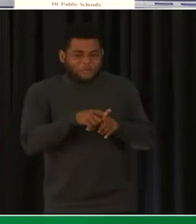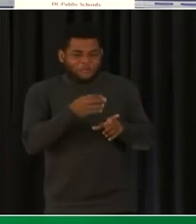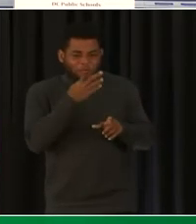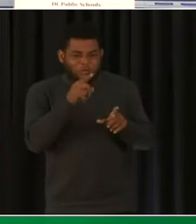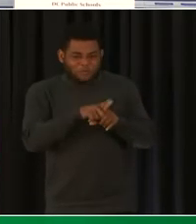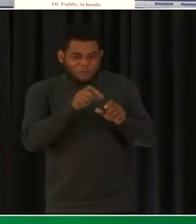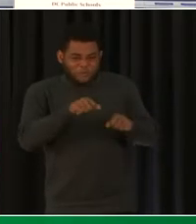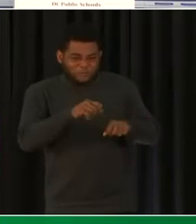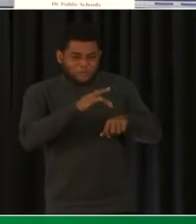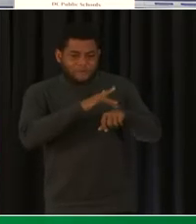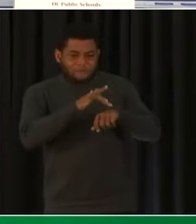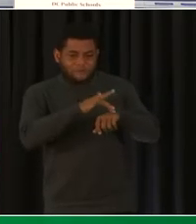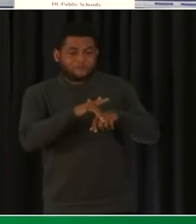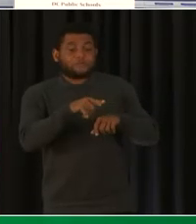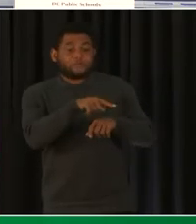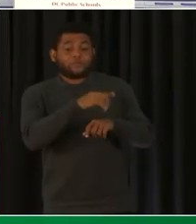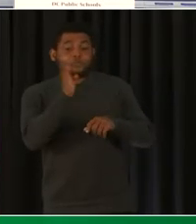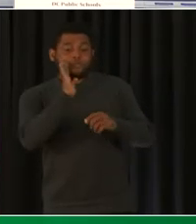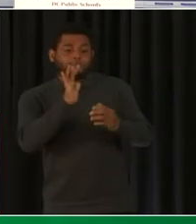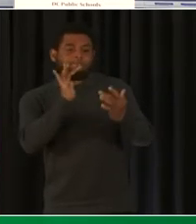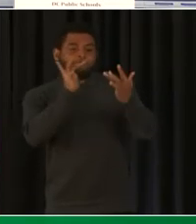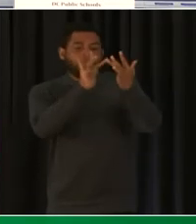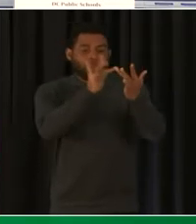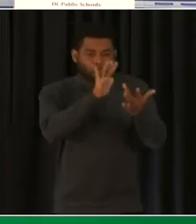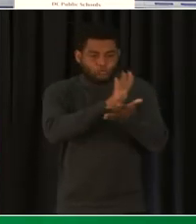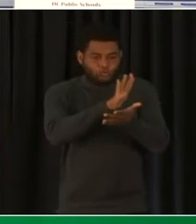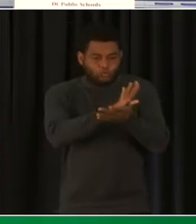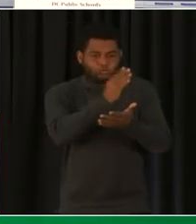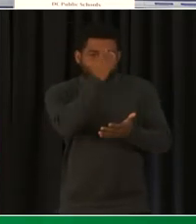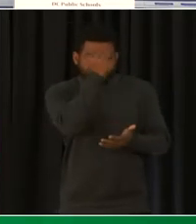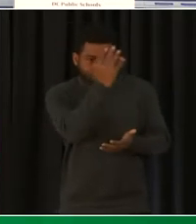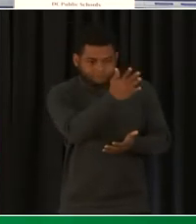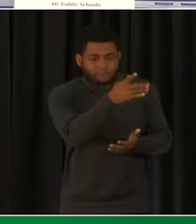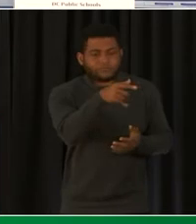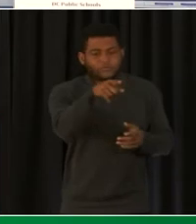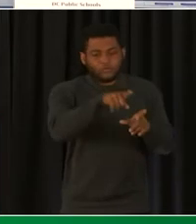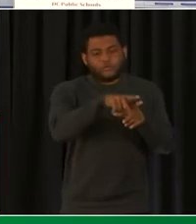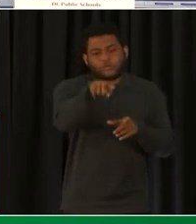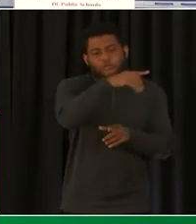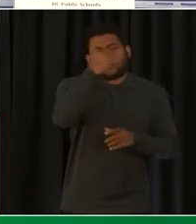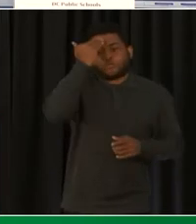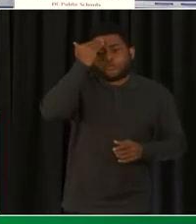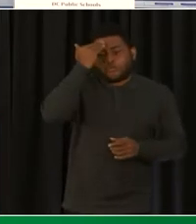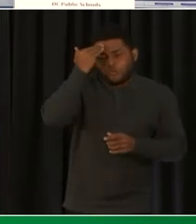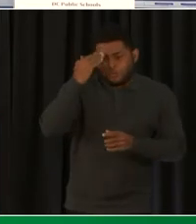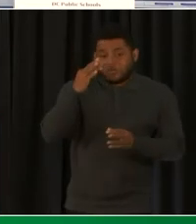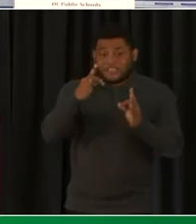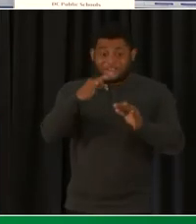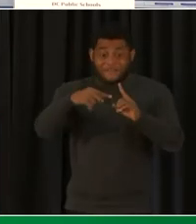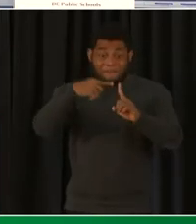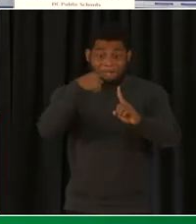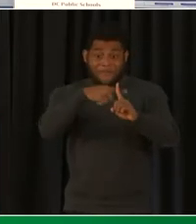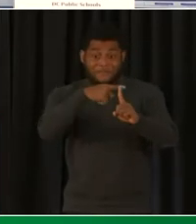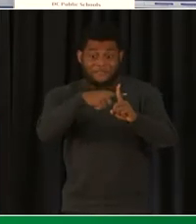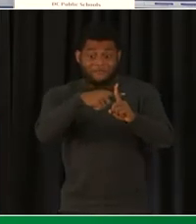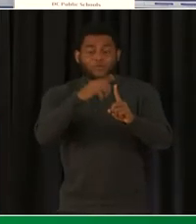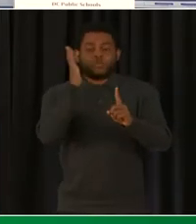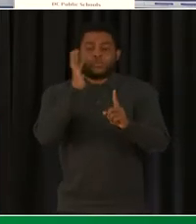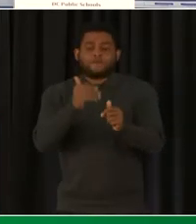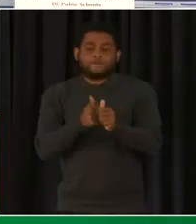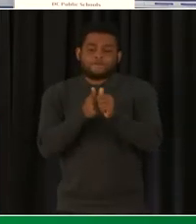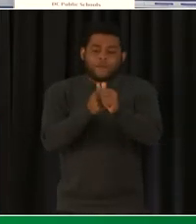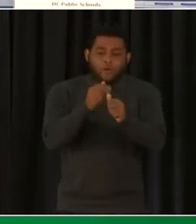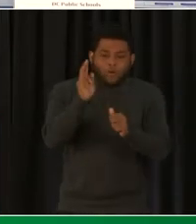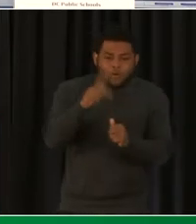reach out to our schools to ensure that they're aware when they have a positive case so that we can follow up